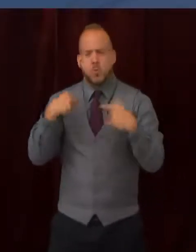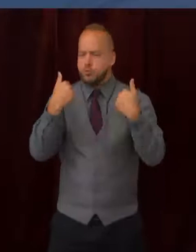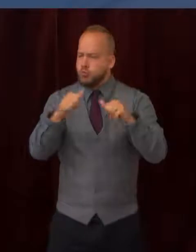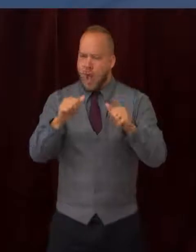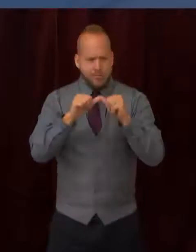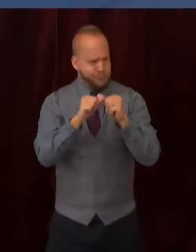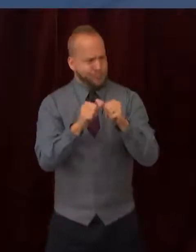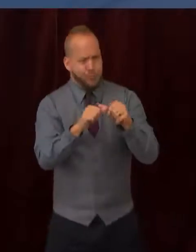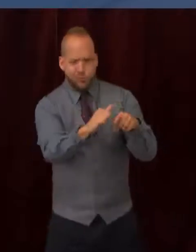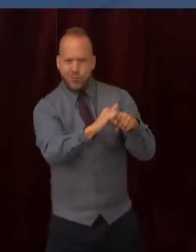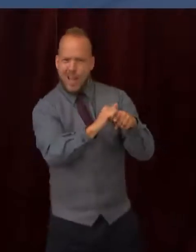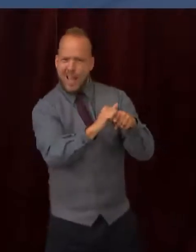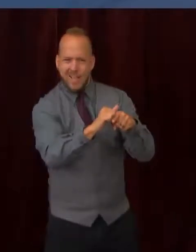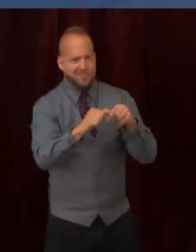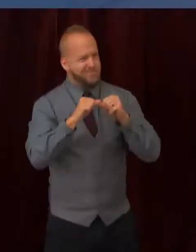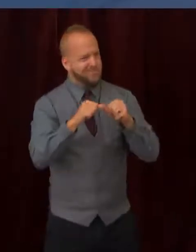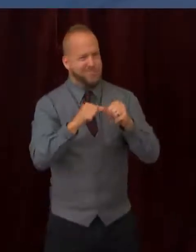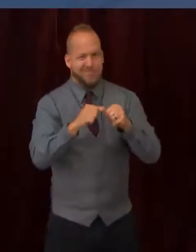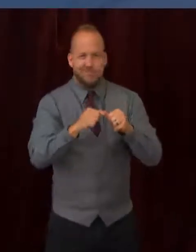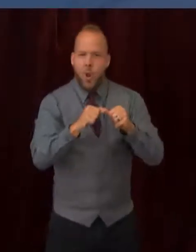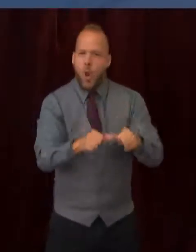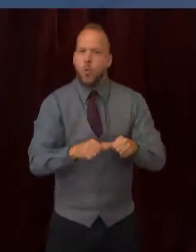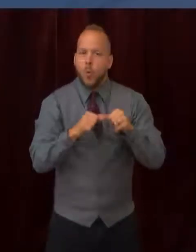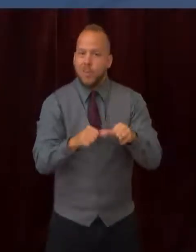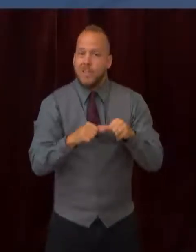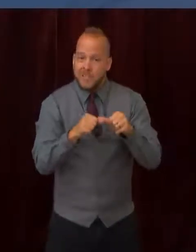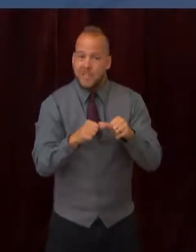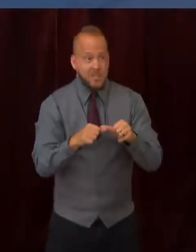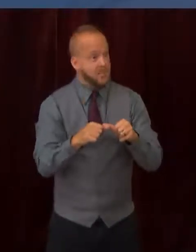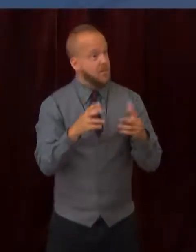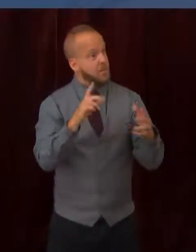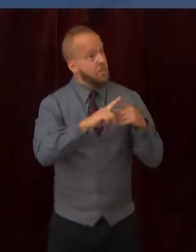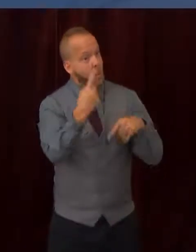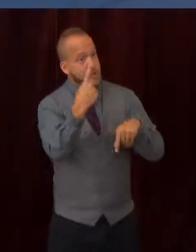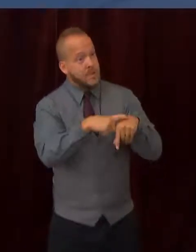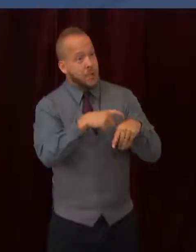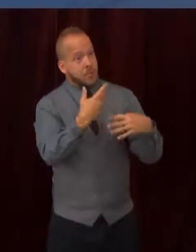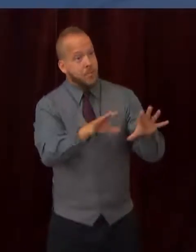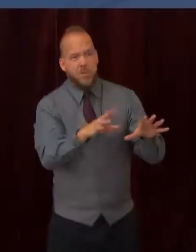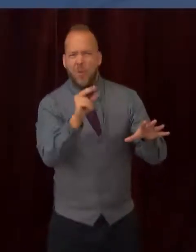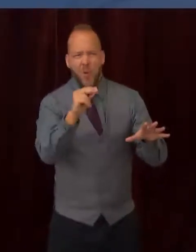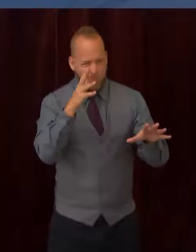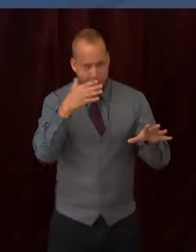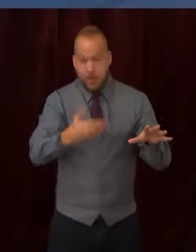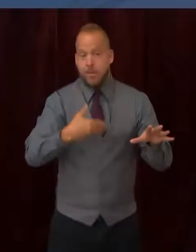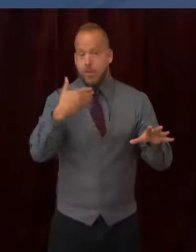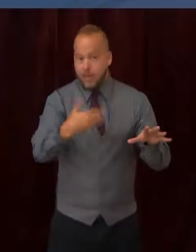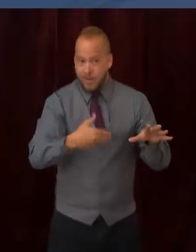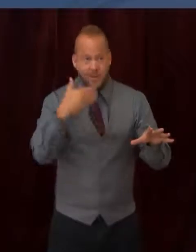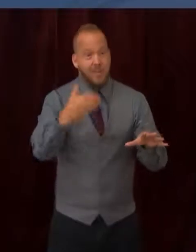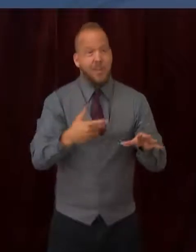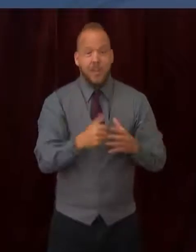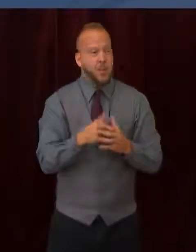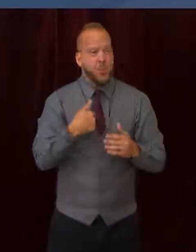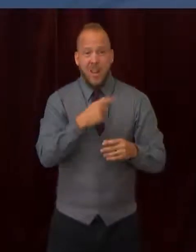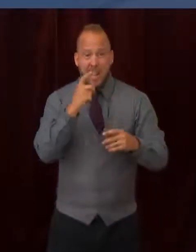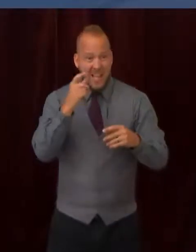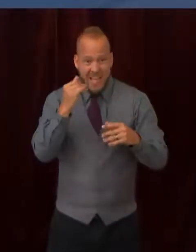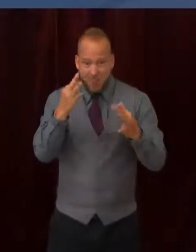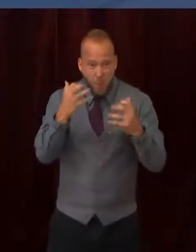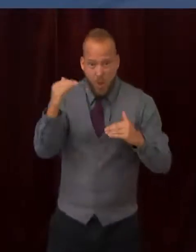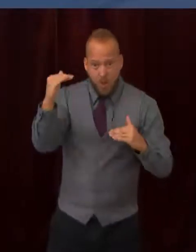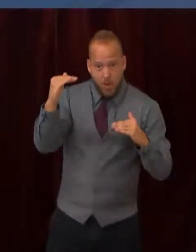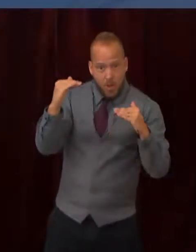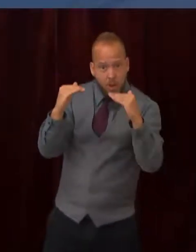as racism exists, it's going to have multiple ways to attack it, not just training. But we need to continue